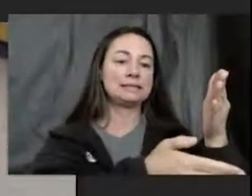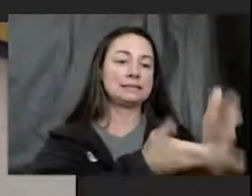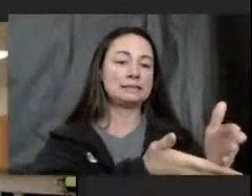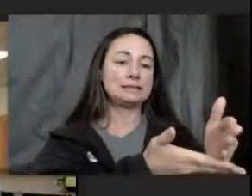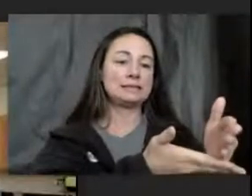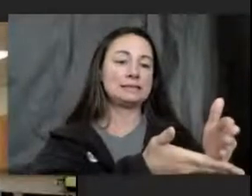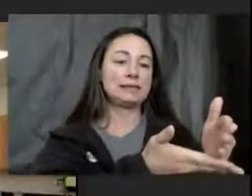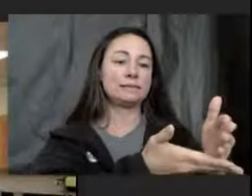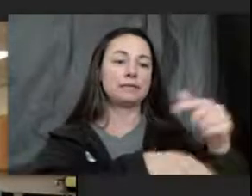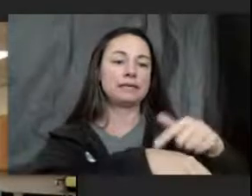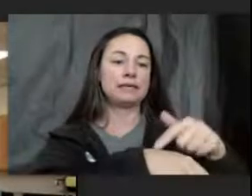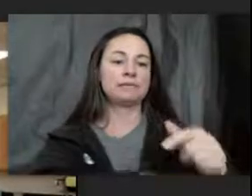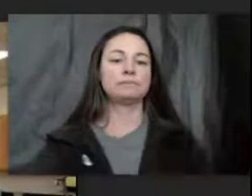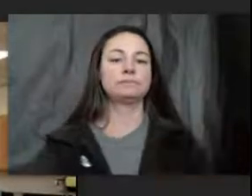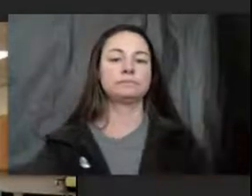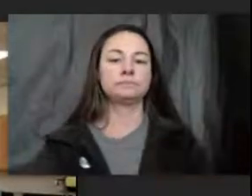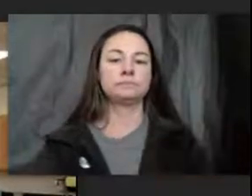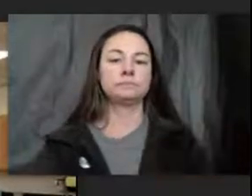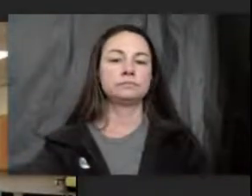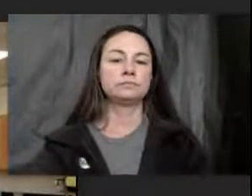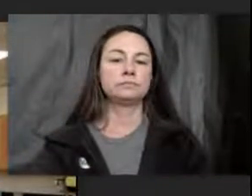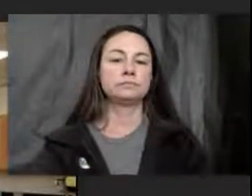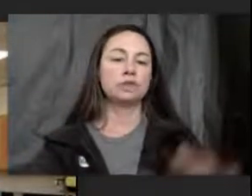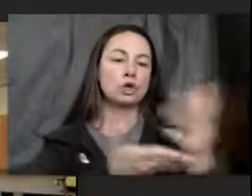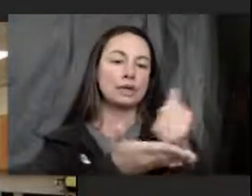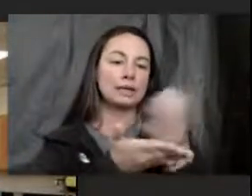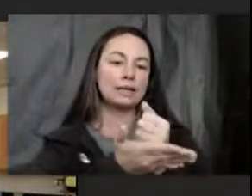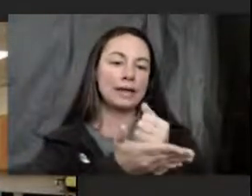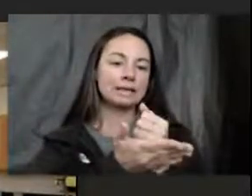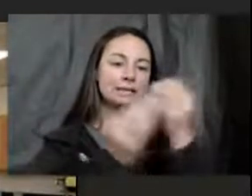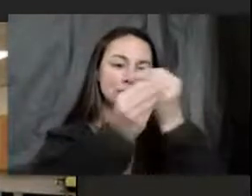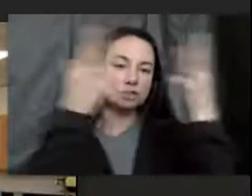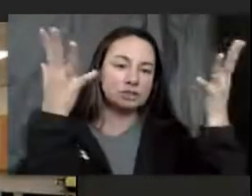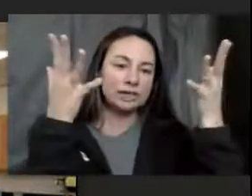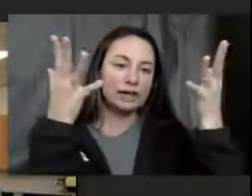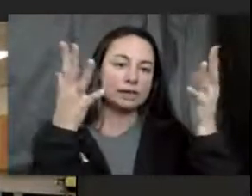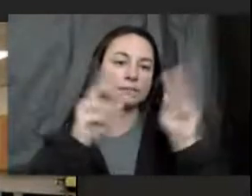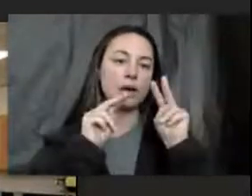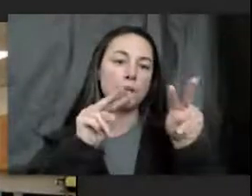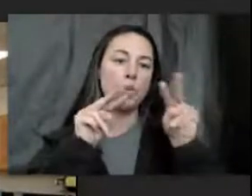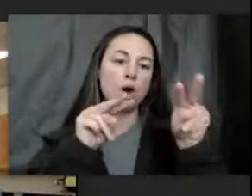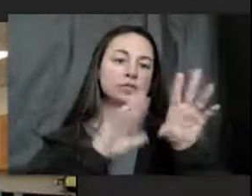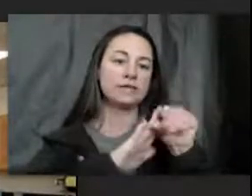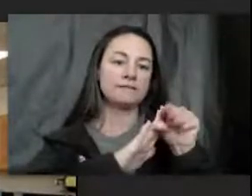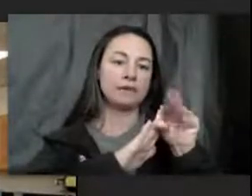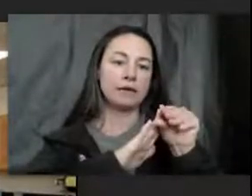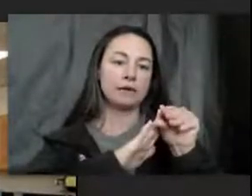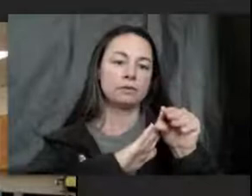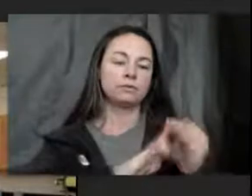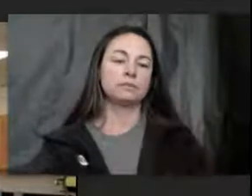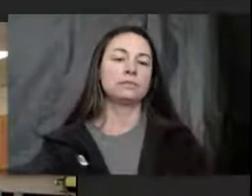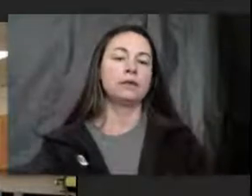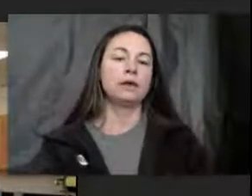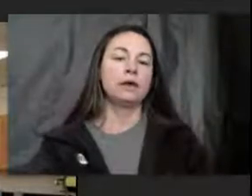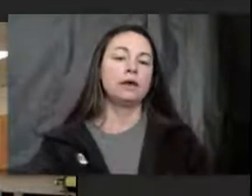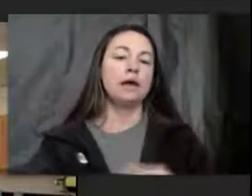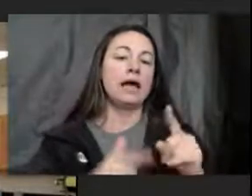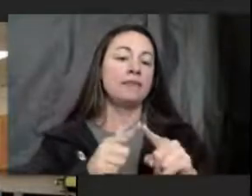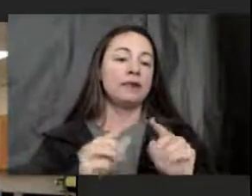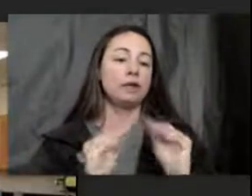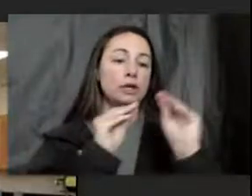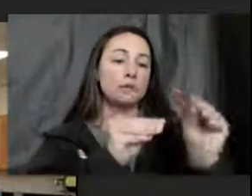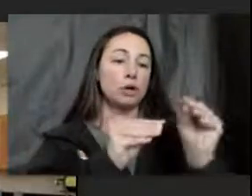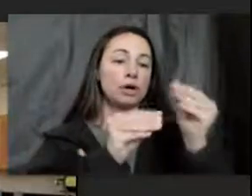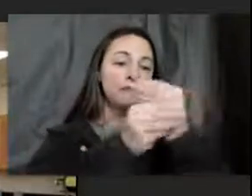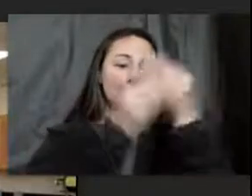stops. You're going to be collecting your data by watching the video, and then you're going to put that data